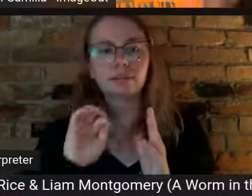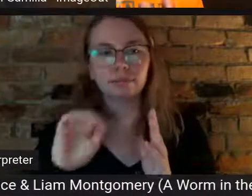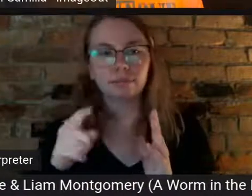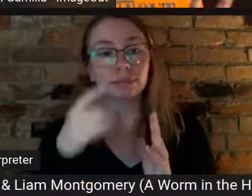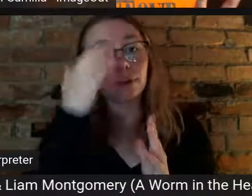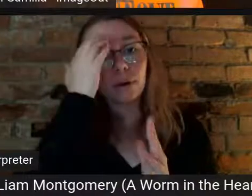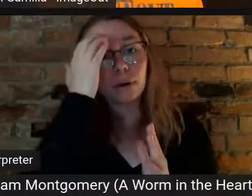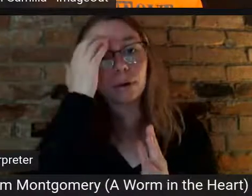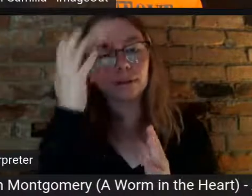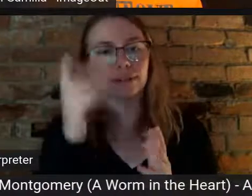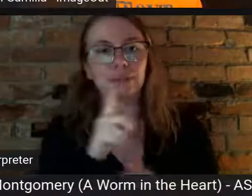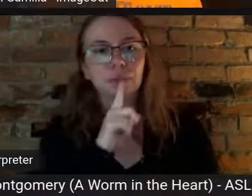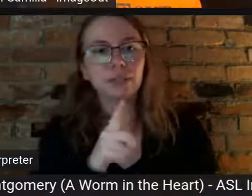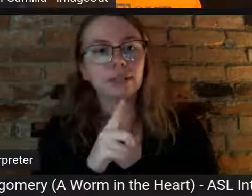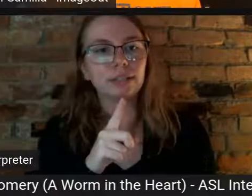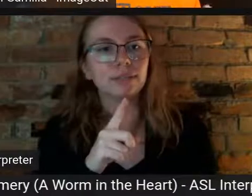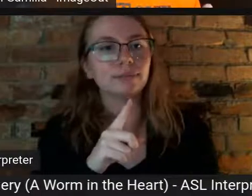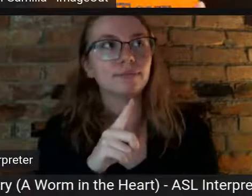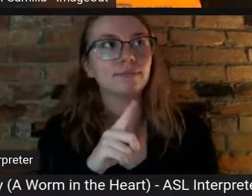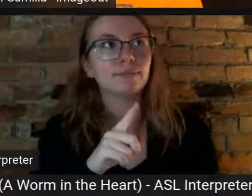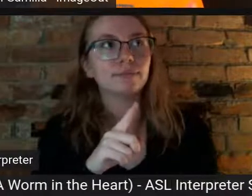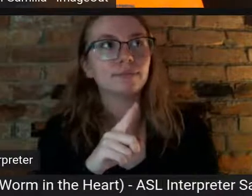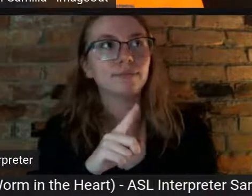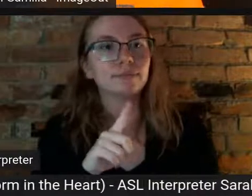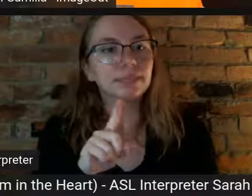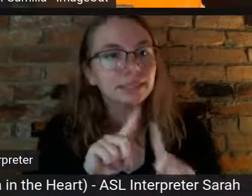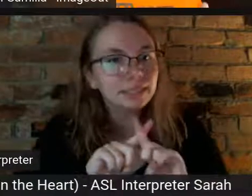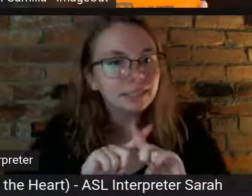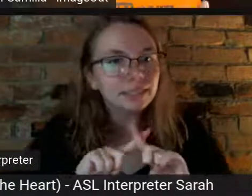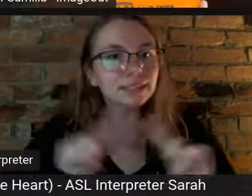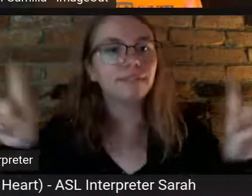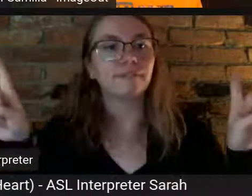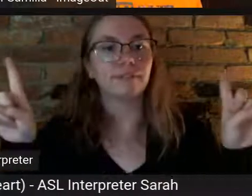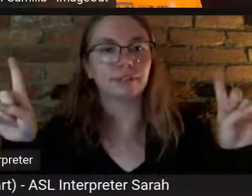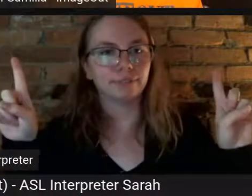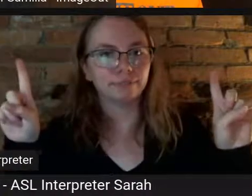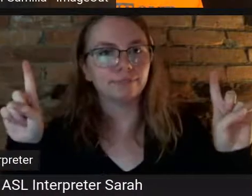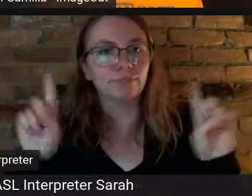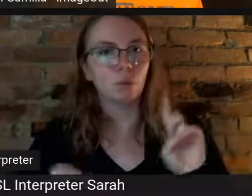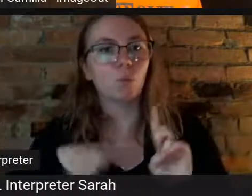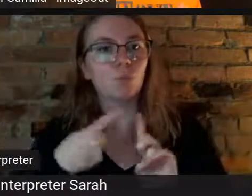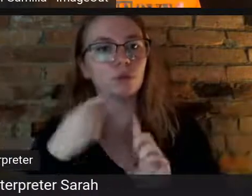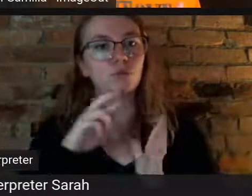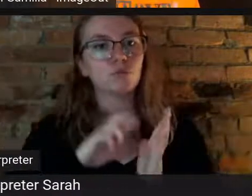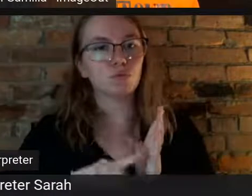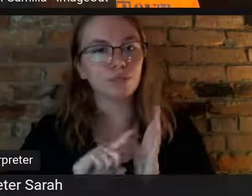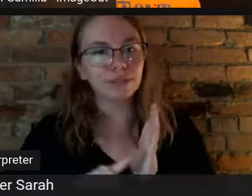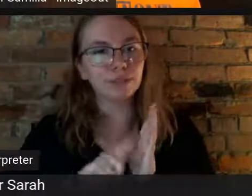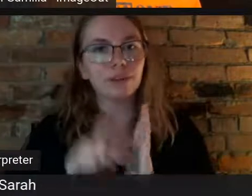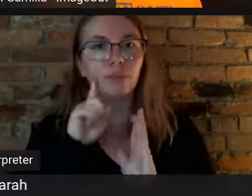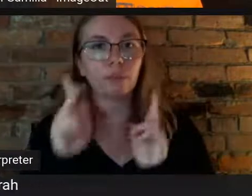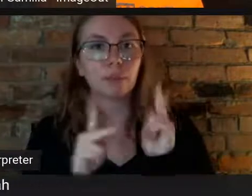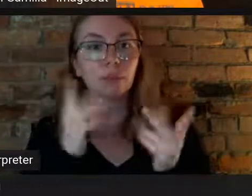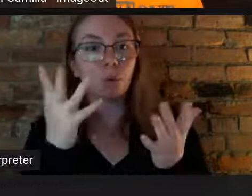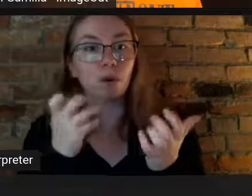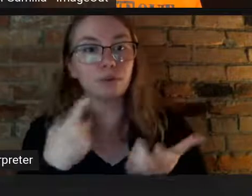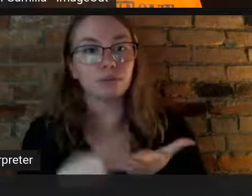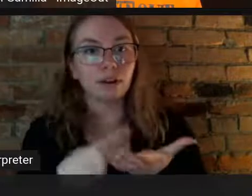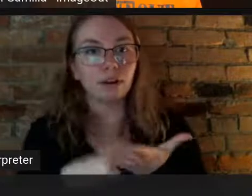it's wildly different researching for all these people you want to talk to before your